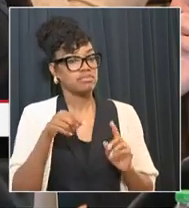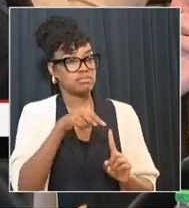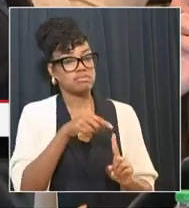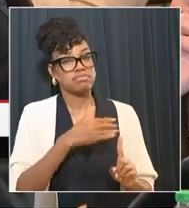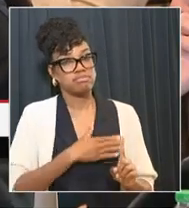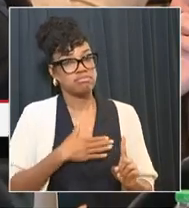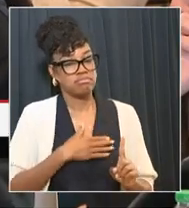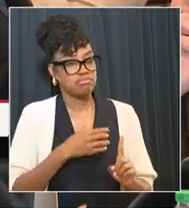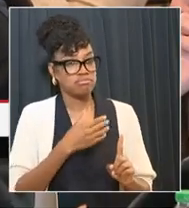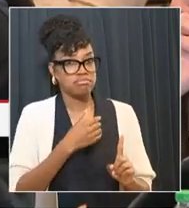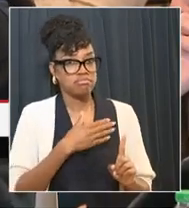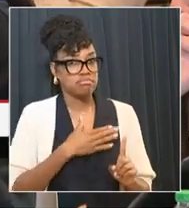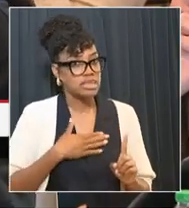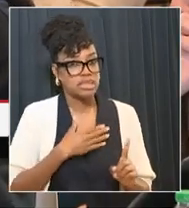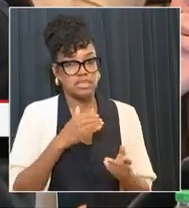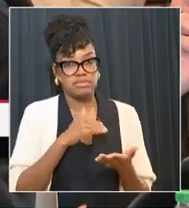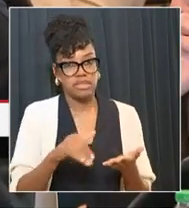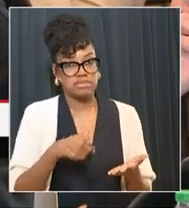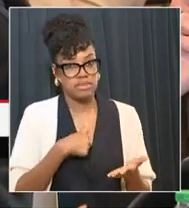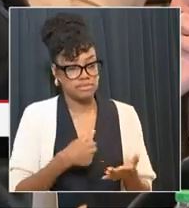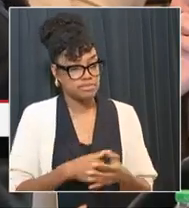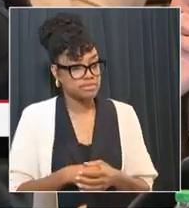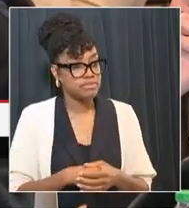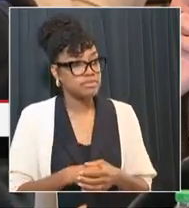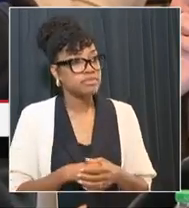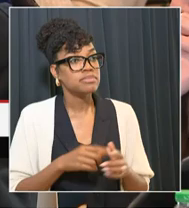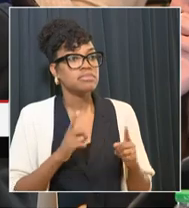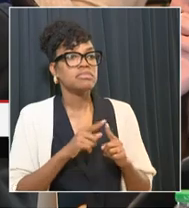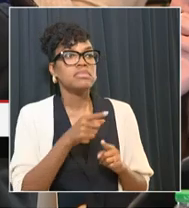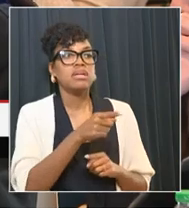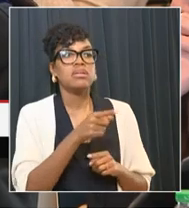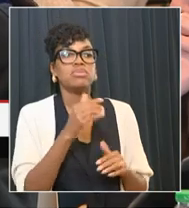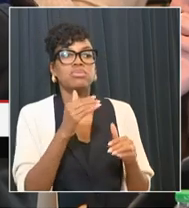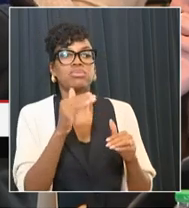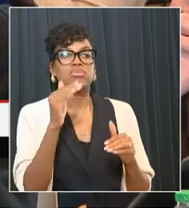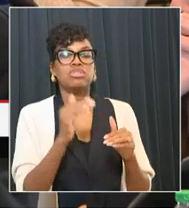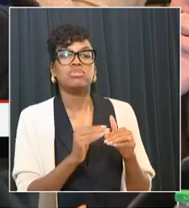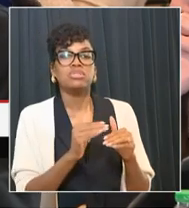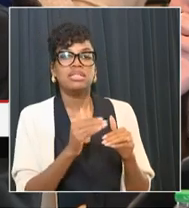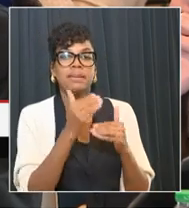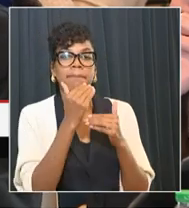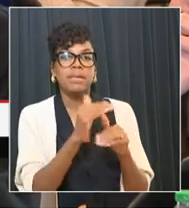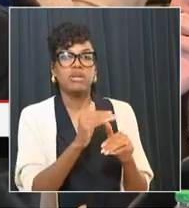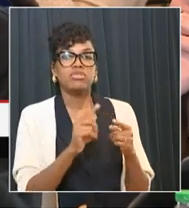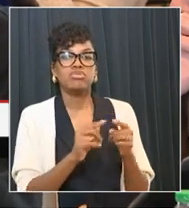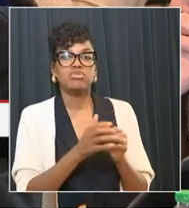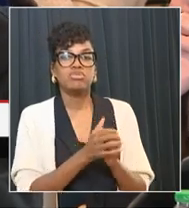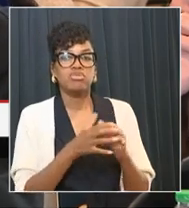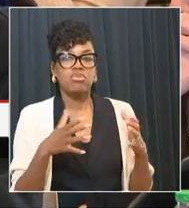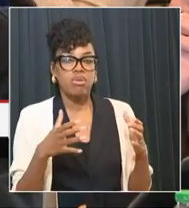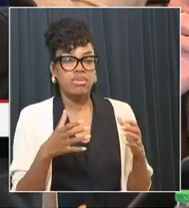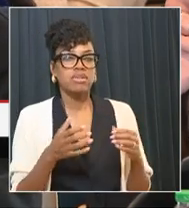cutting the red tape and reducing barriers to growth, how much revenue do you anticipate generating within the